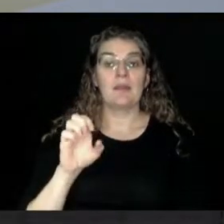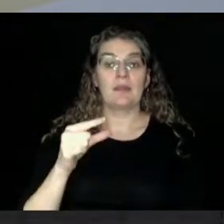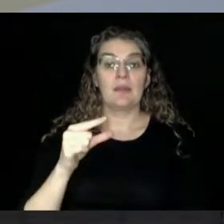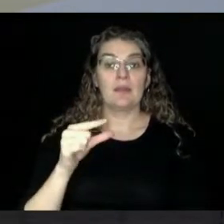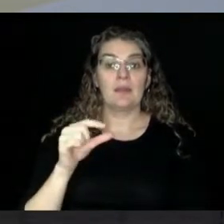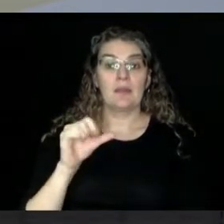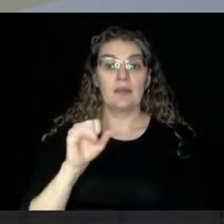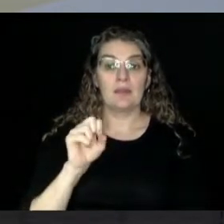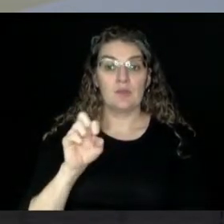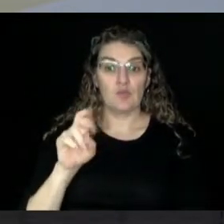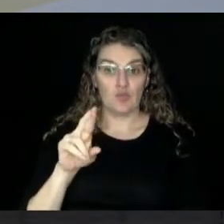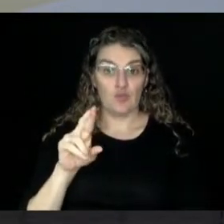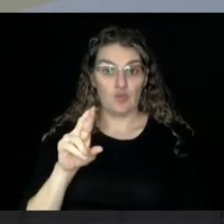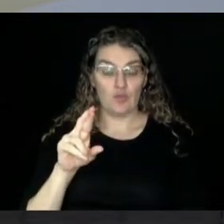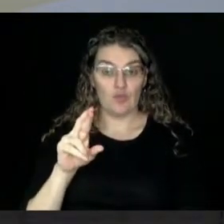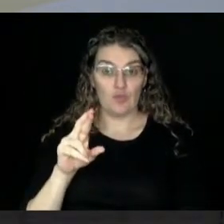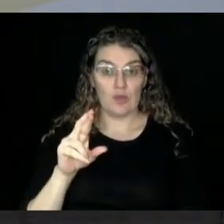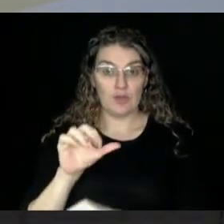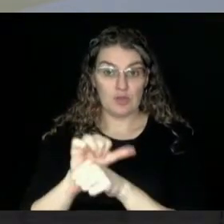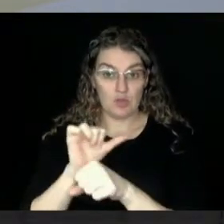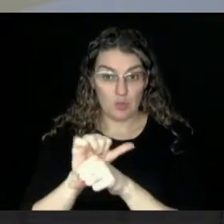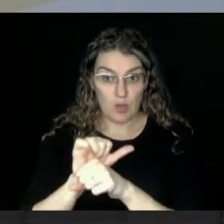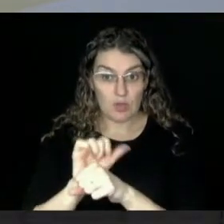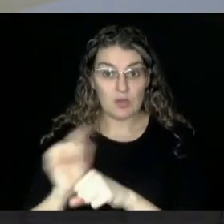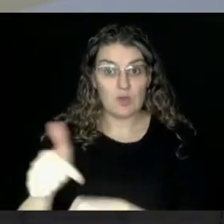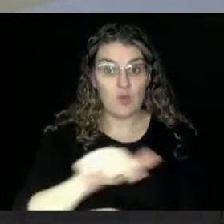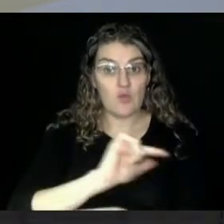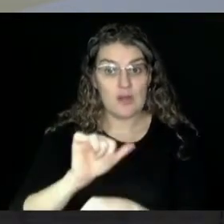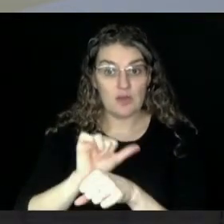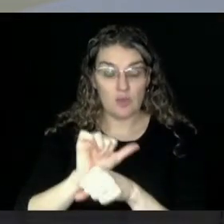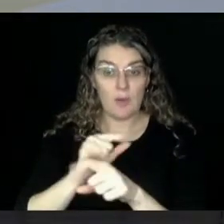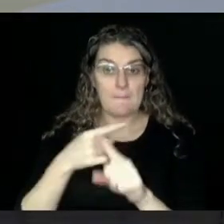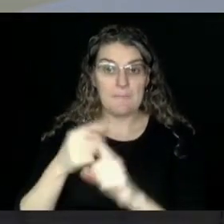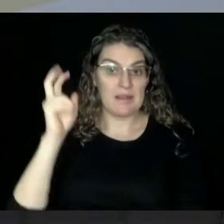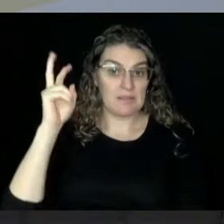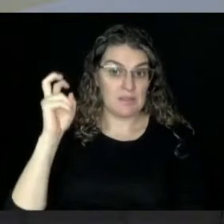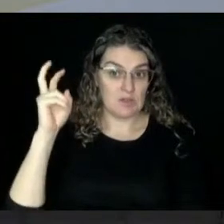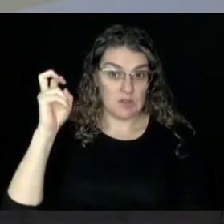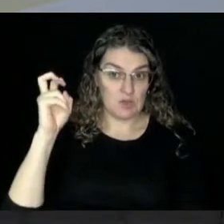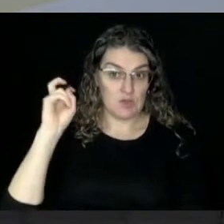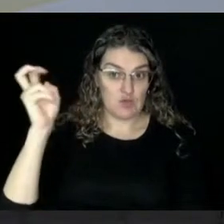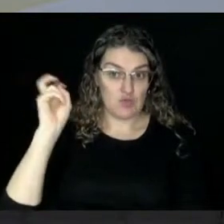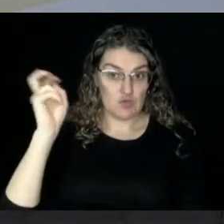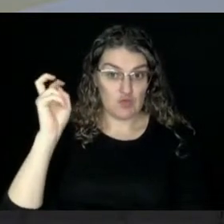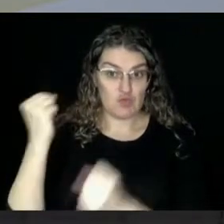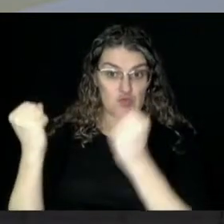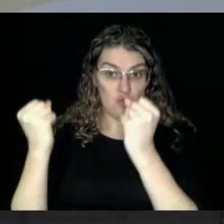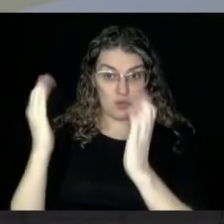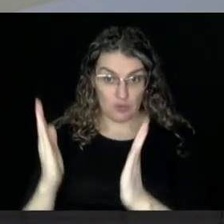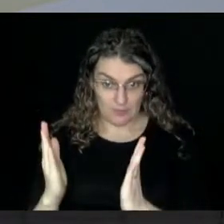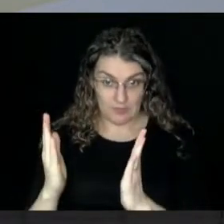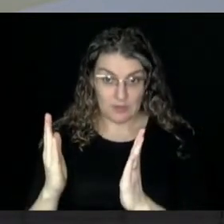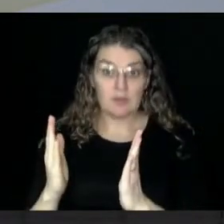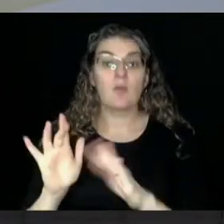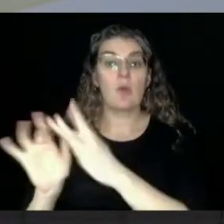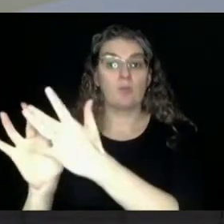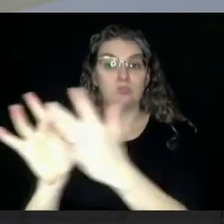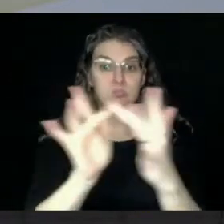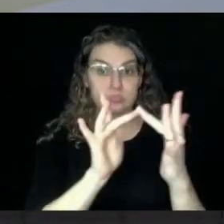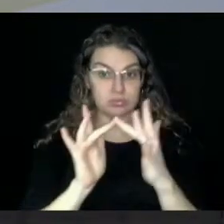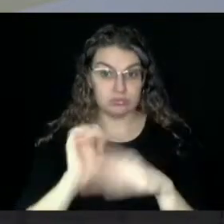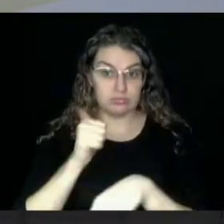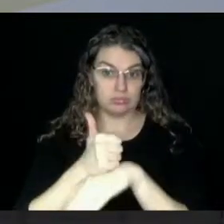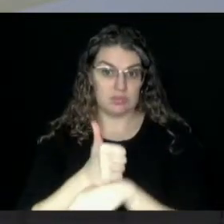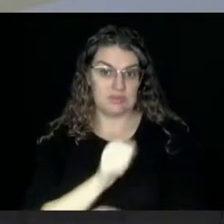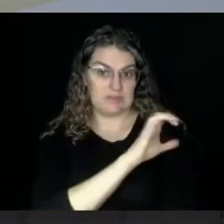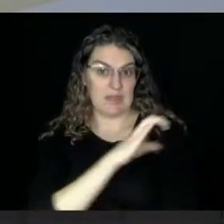being contacted to schedule vaccine appointments. The first calls are to individuals required to travel internationally for work, followed by